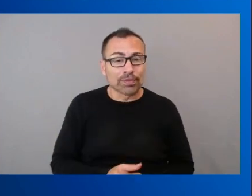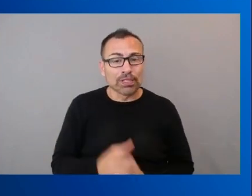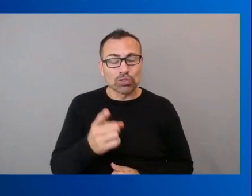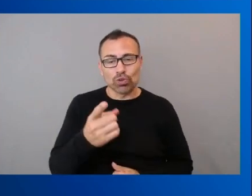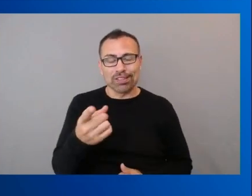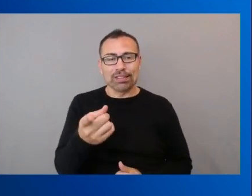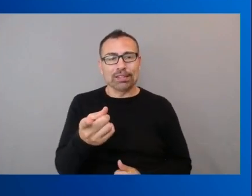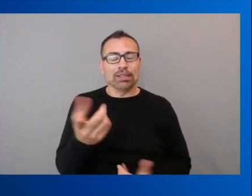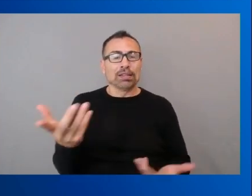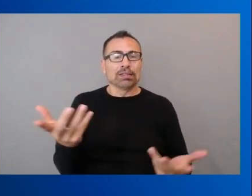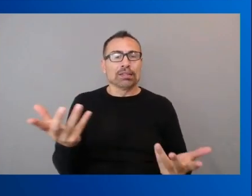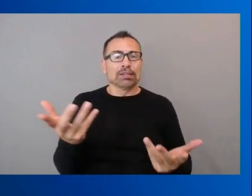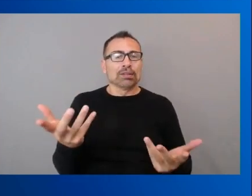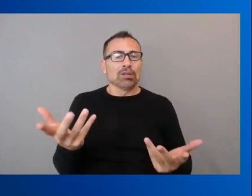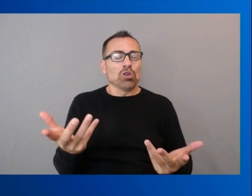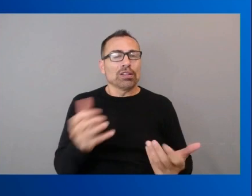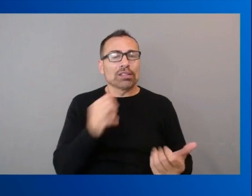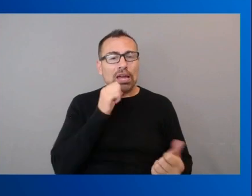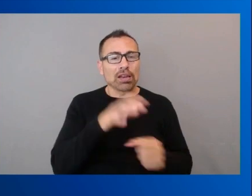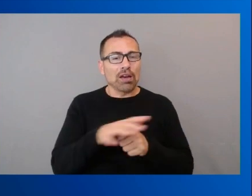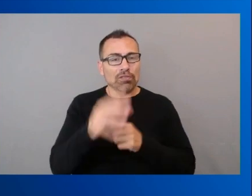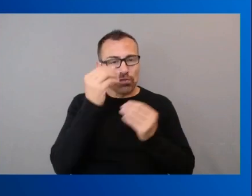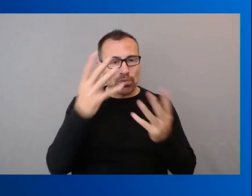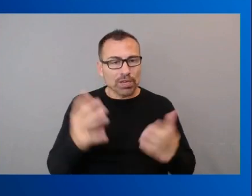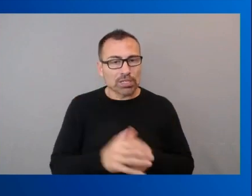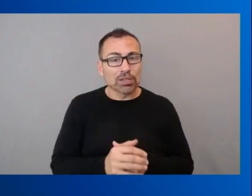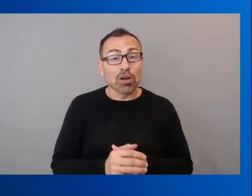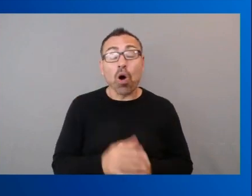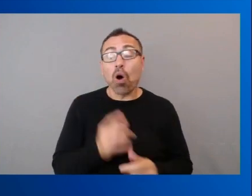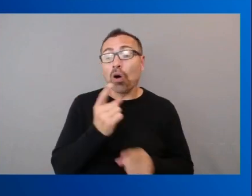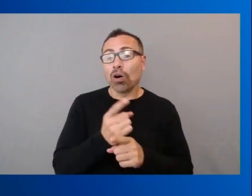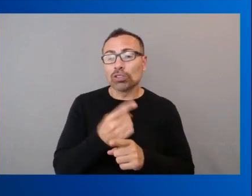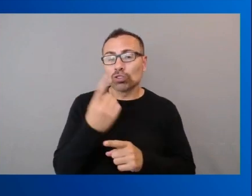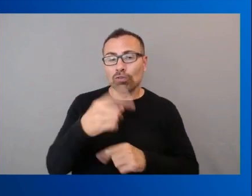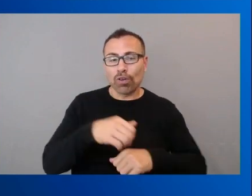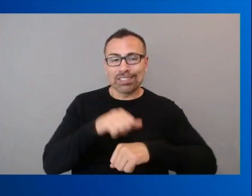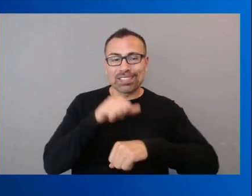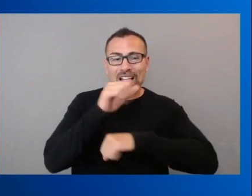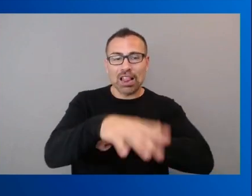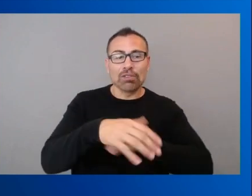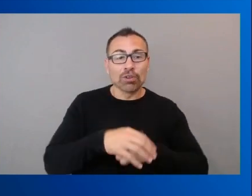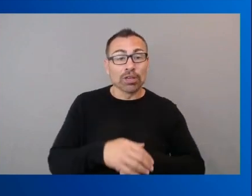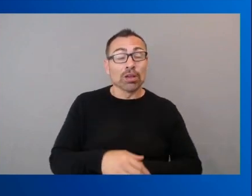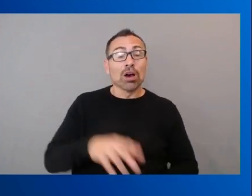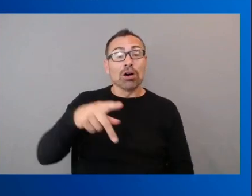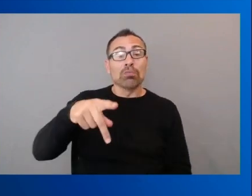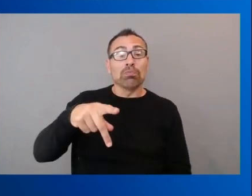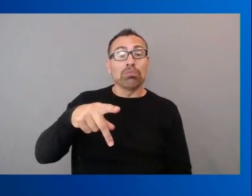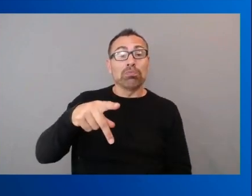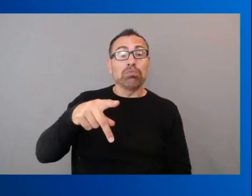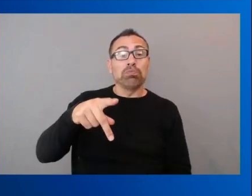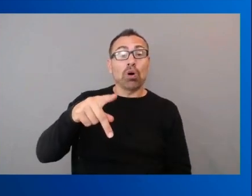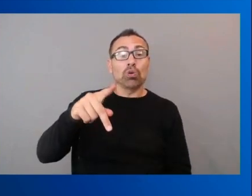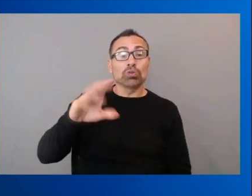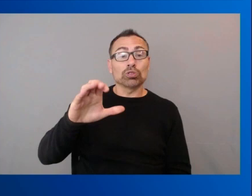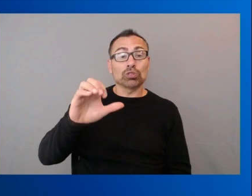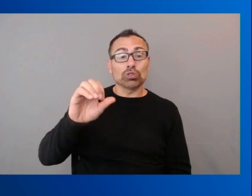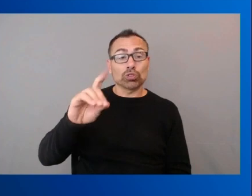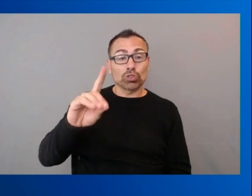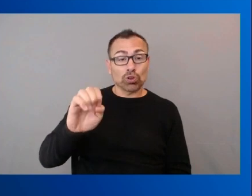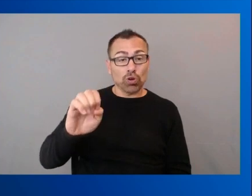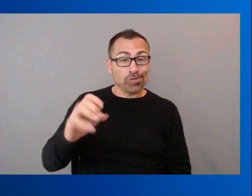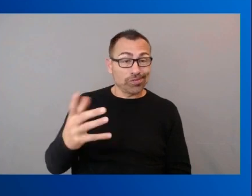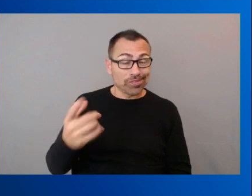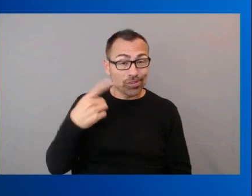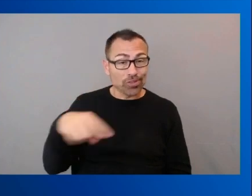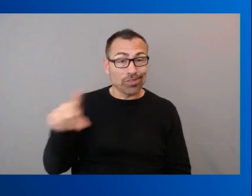here? So things to consider, and things like postcode, right? Delivery address, postcode, that's a UK thing, or zip codes. What about the rest of the address? So